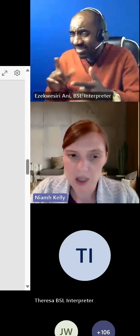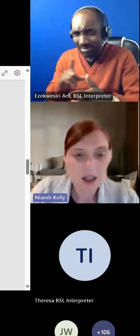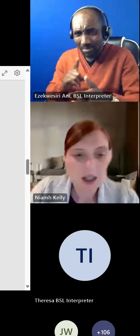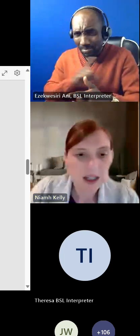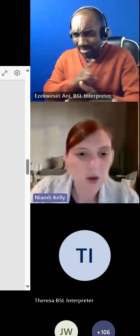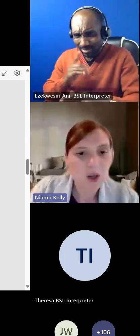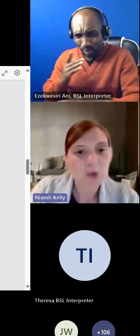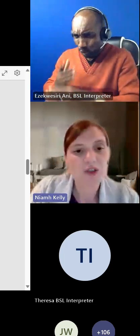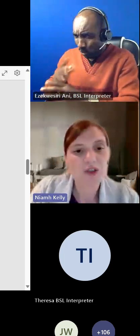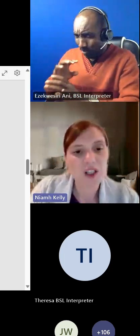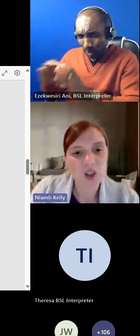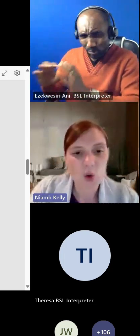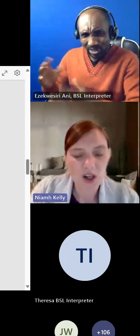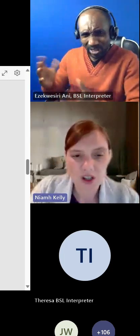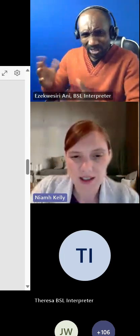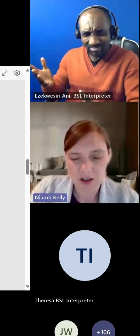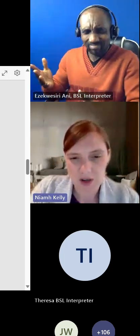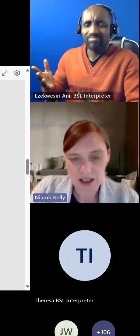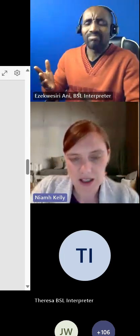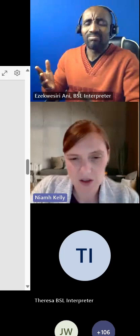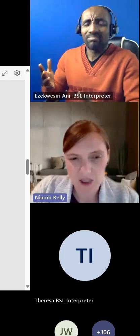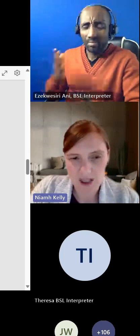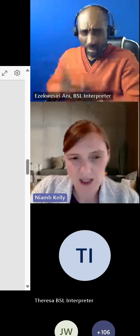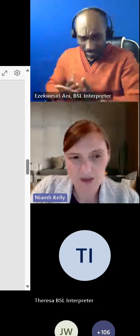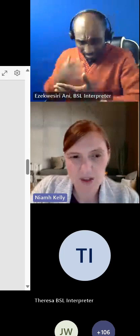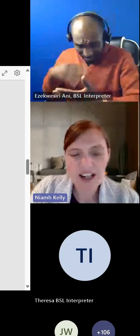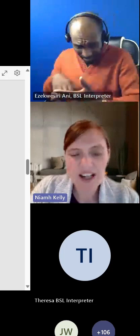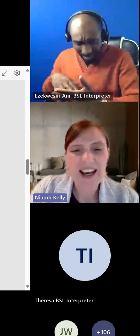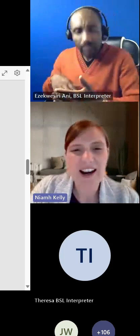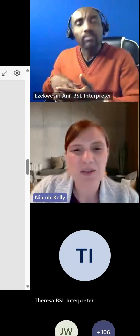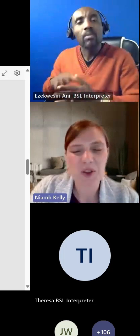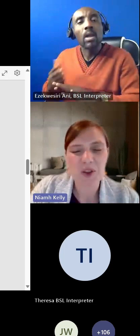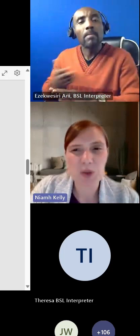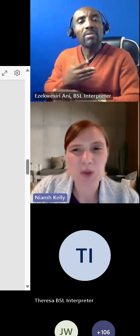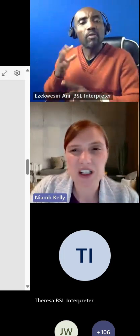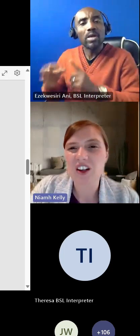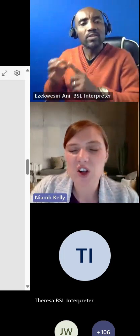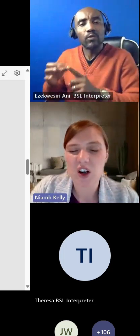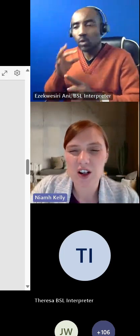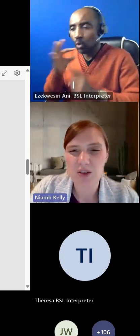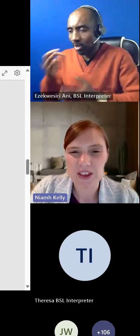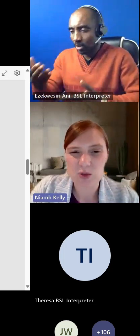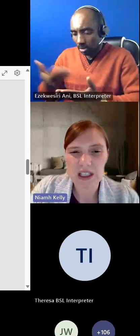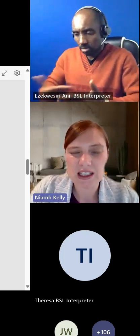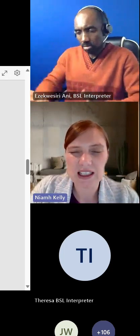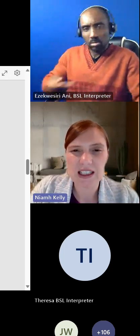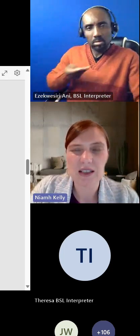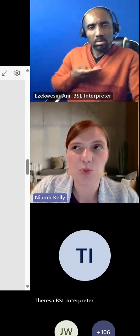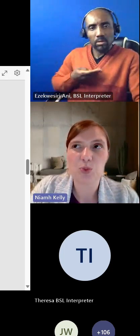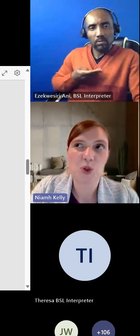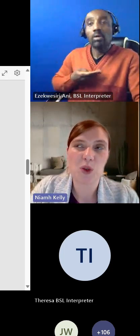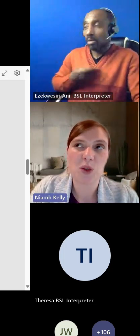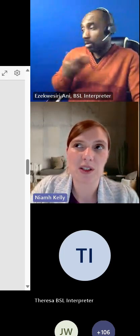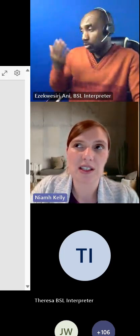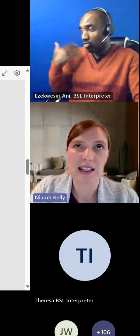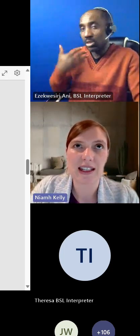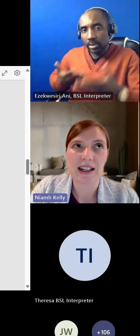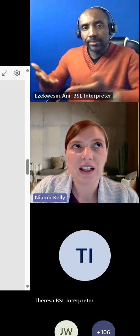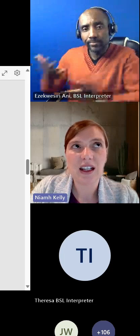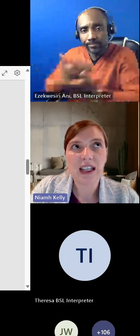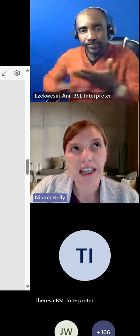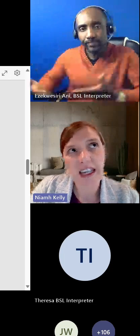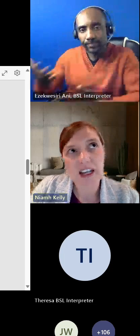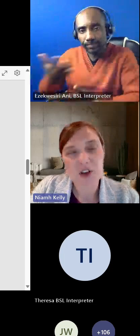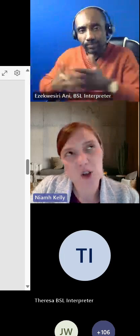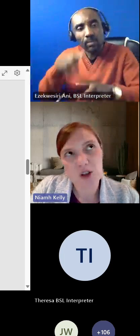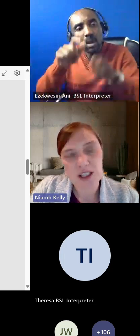job? You know, providing questions in advance of the interview. There's been a lot of talk about this recently. Some people